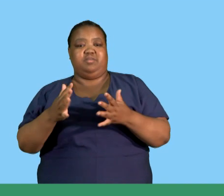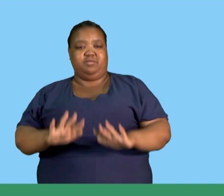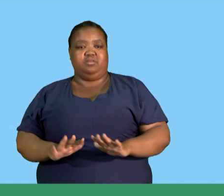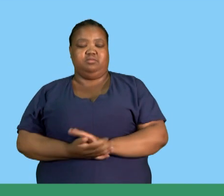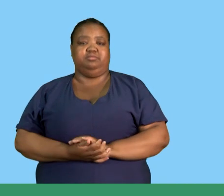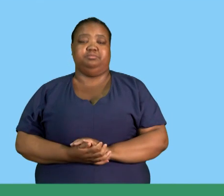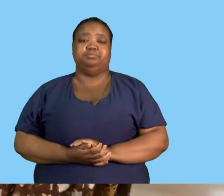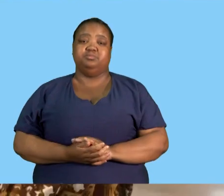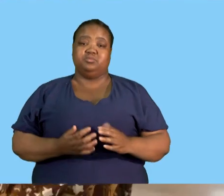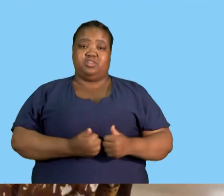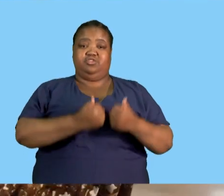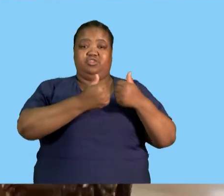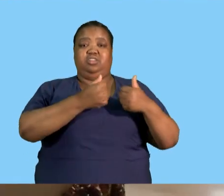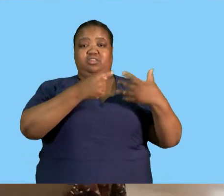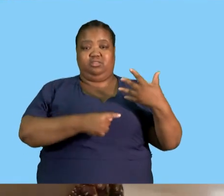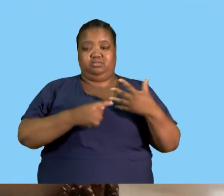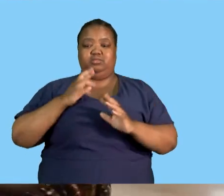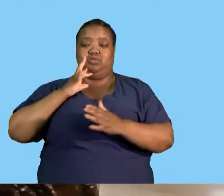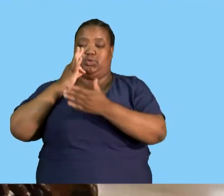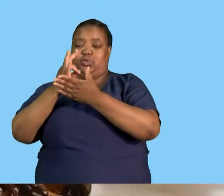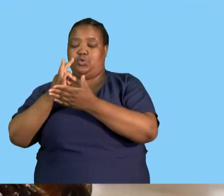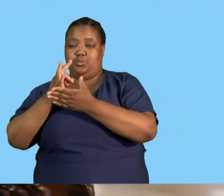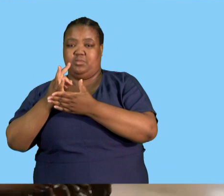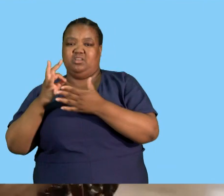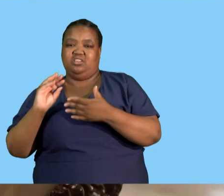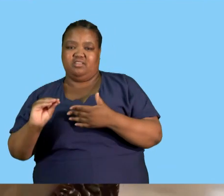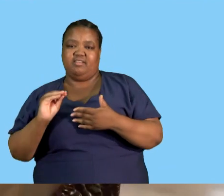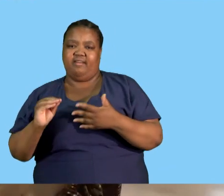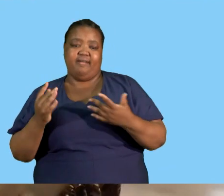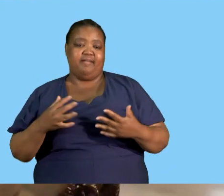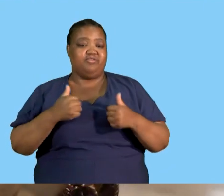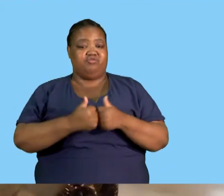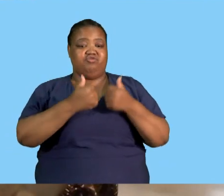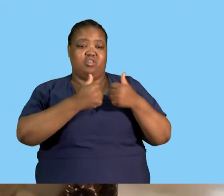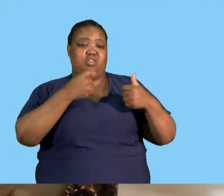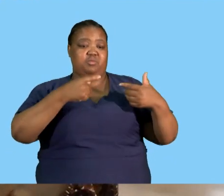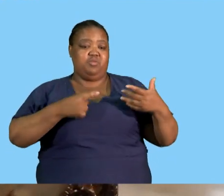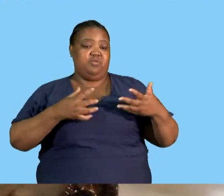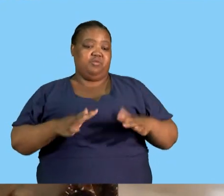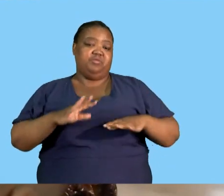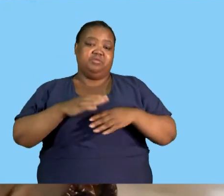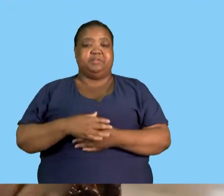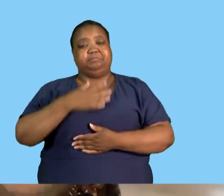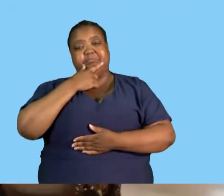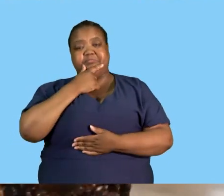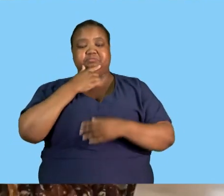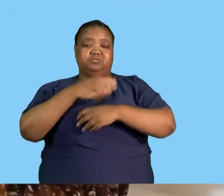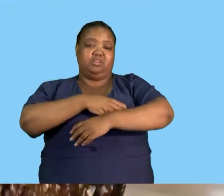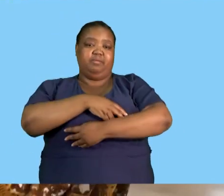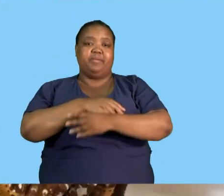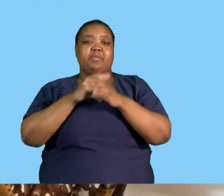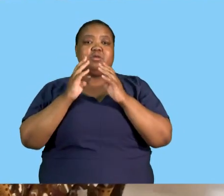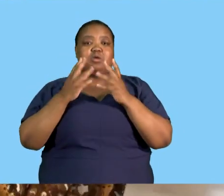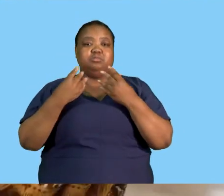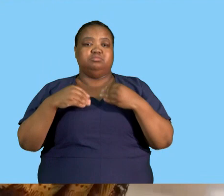every challenge, there is a recommendation. We don't just fold our arms and say, okay, we cannot keep up with the latest technological or